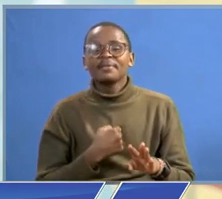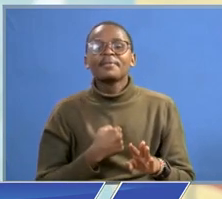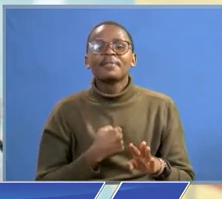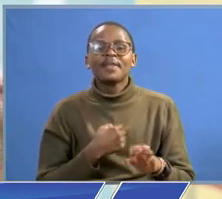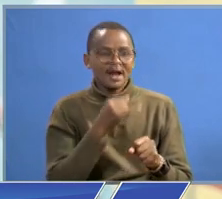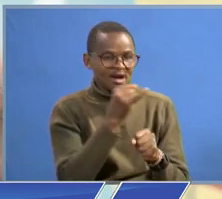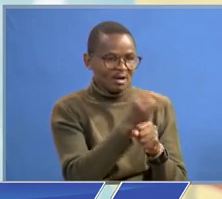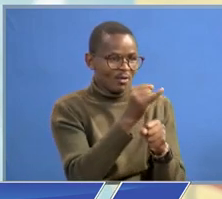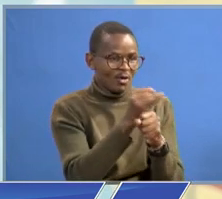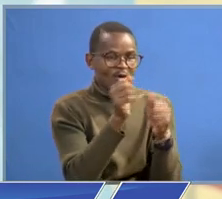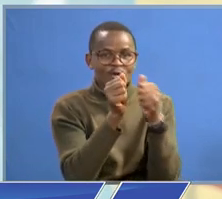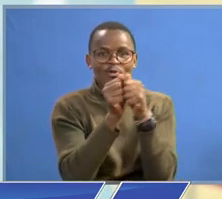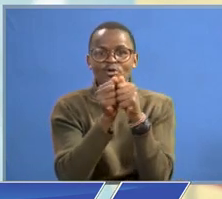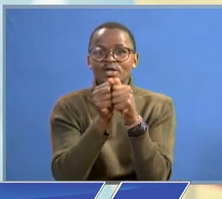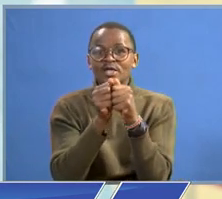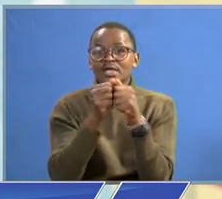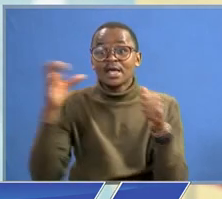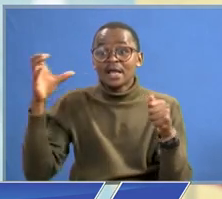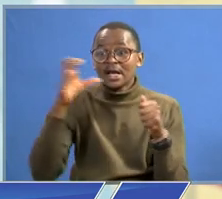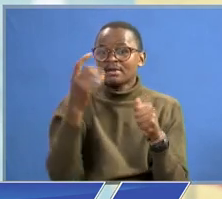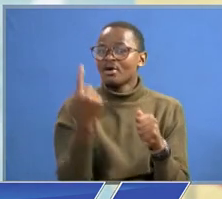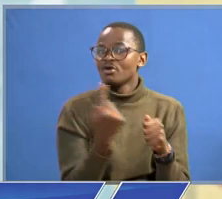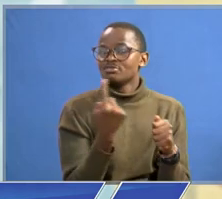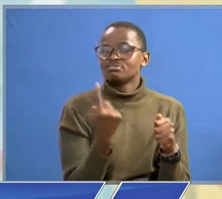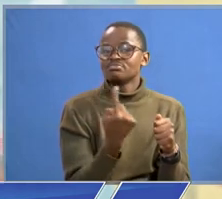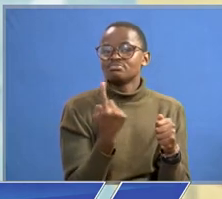me work na jobs a client lile nimeletewa.